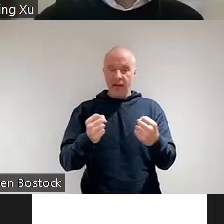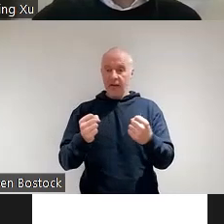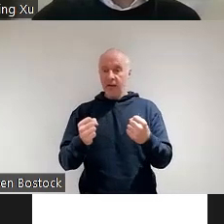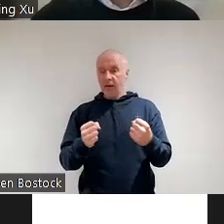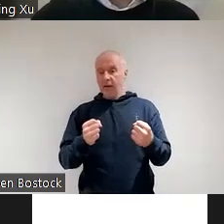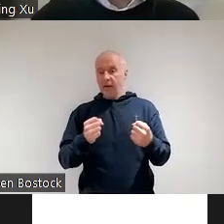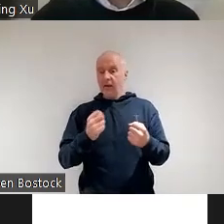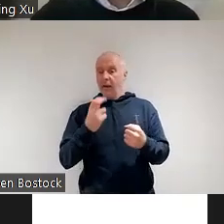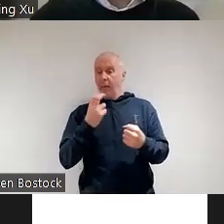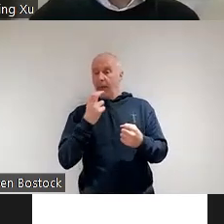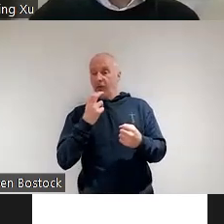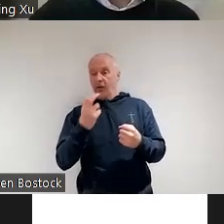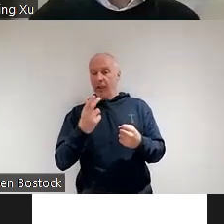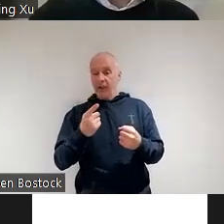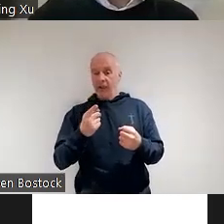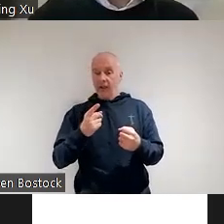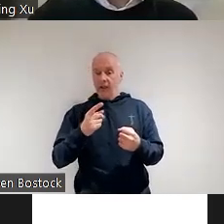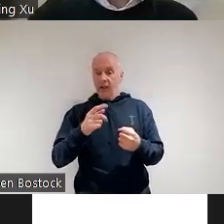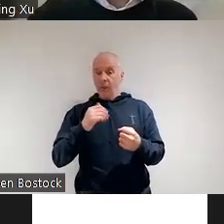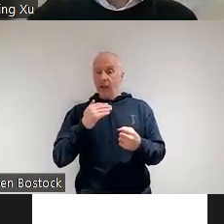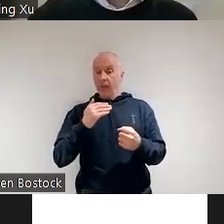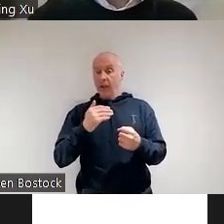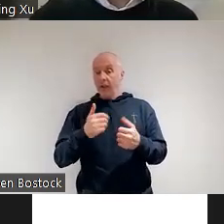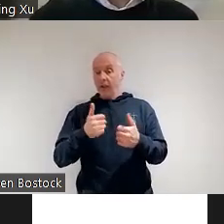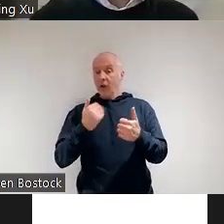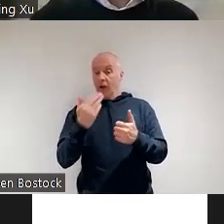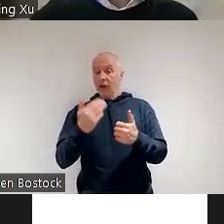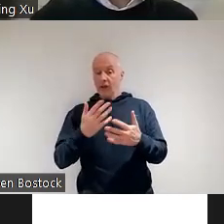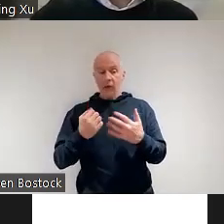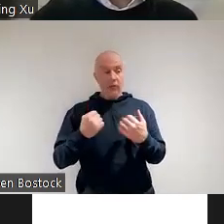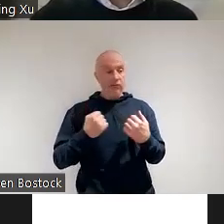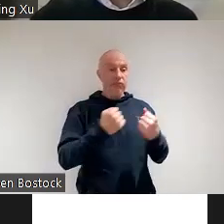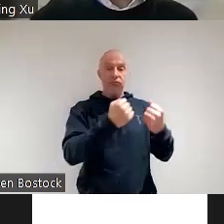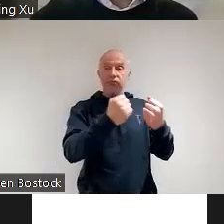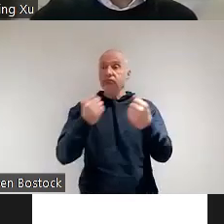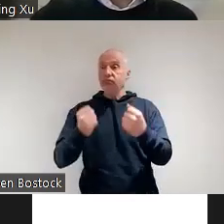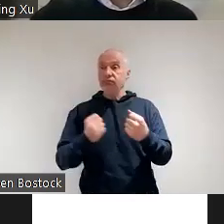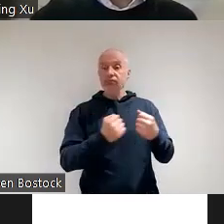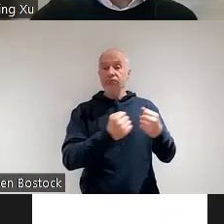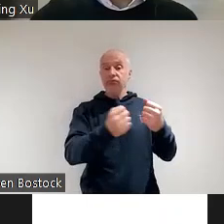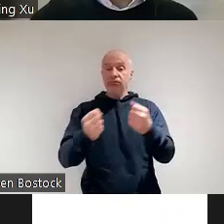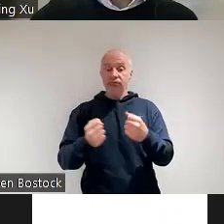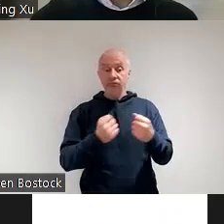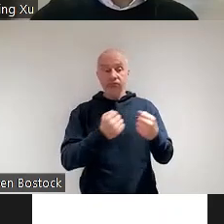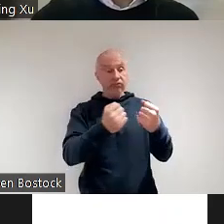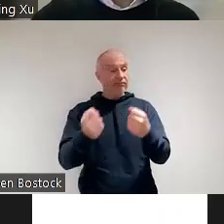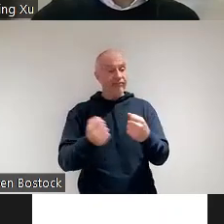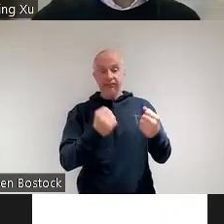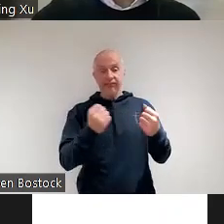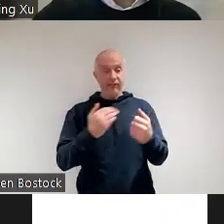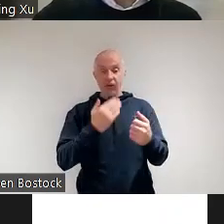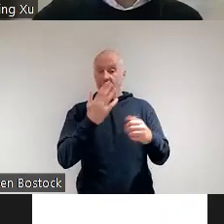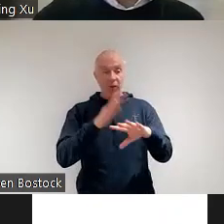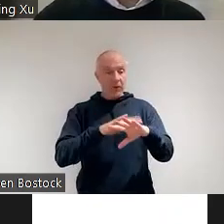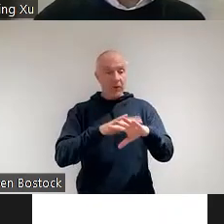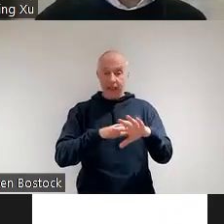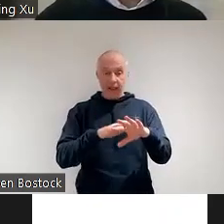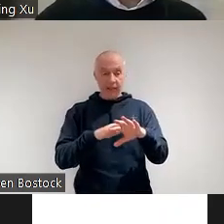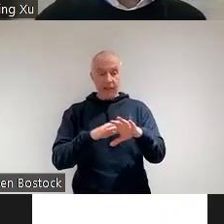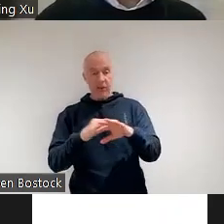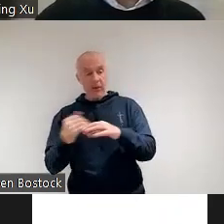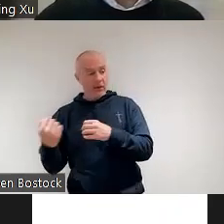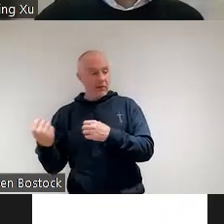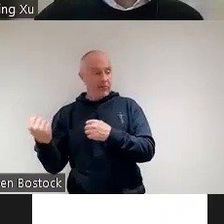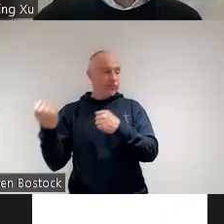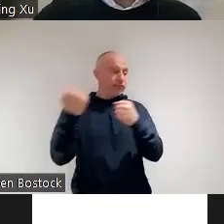battery inside those buses are good enough to support them for the whole day. And sometimes they get really busy. They don't have enough time to go back to the hub